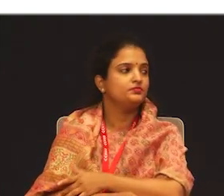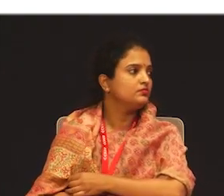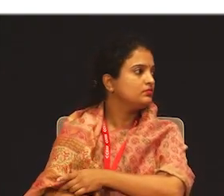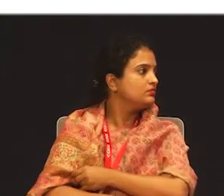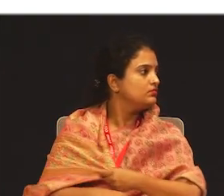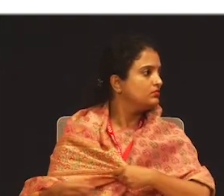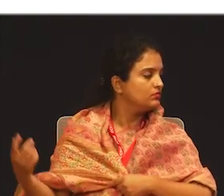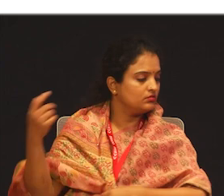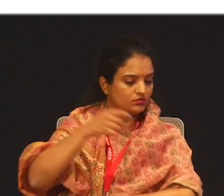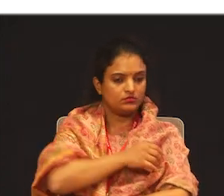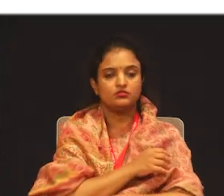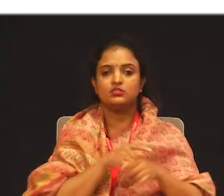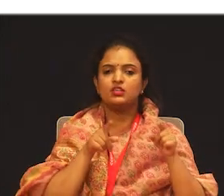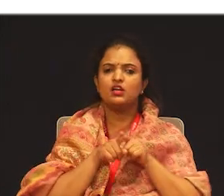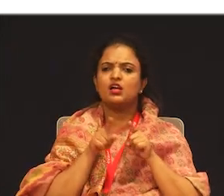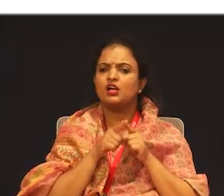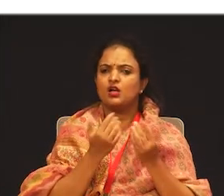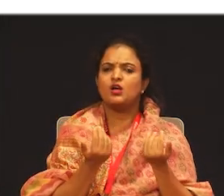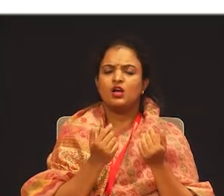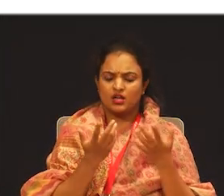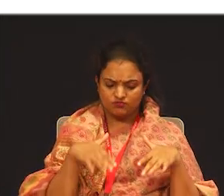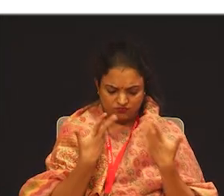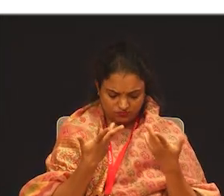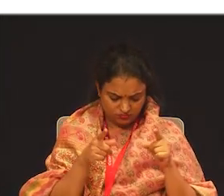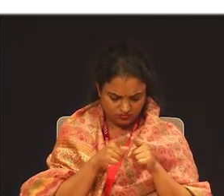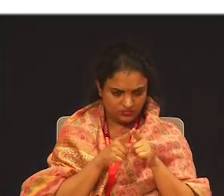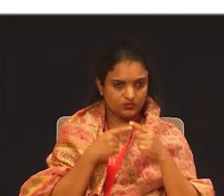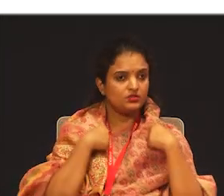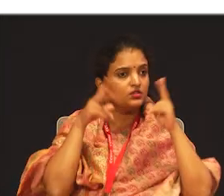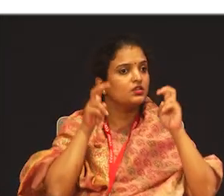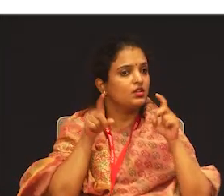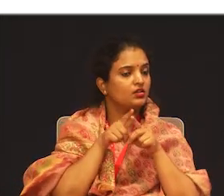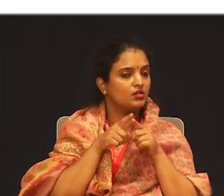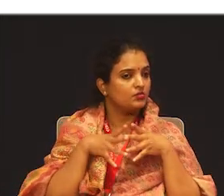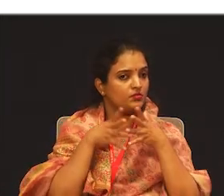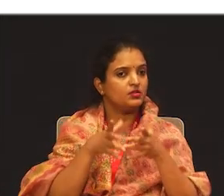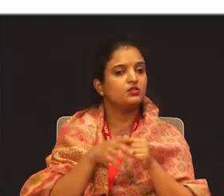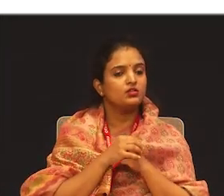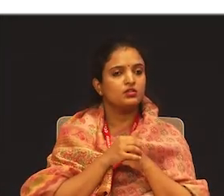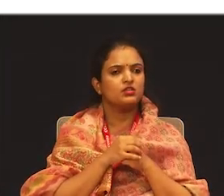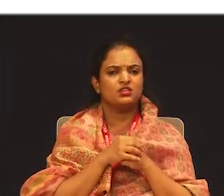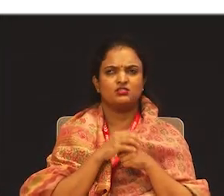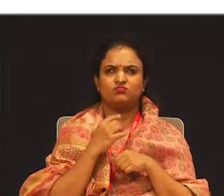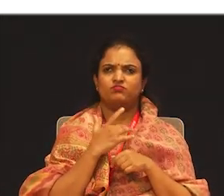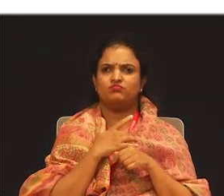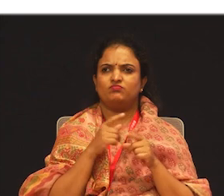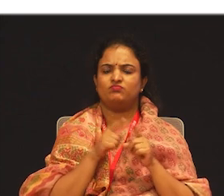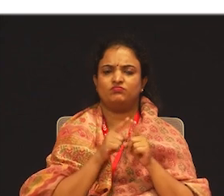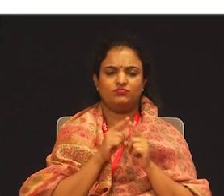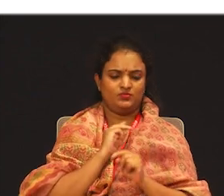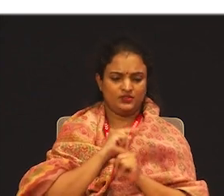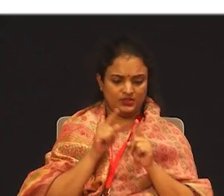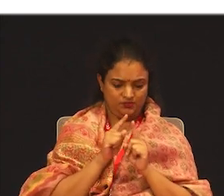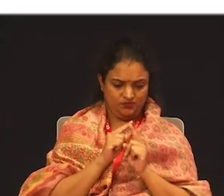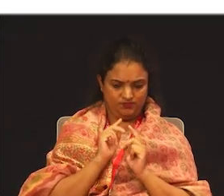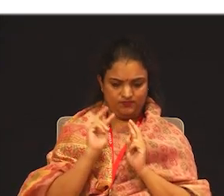And you know why these statements, they made us think, reflect on